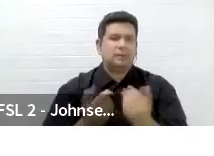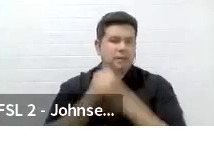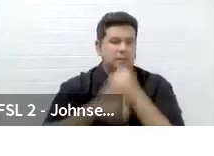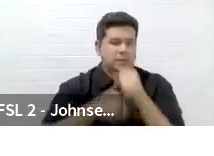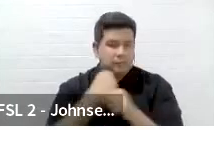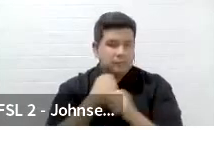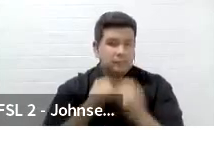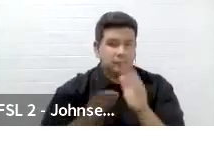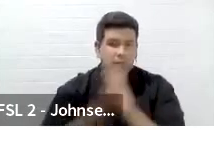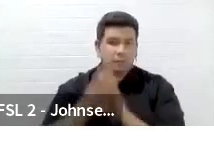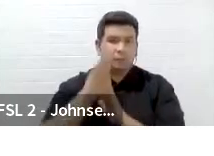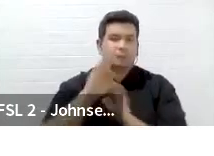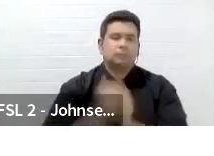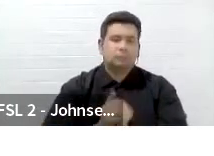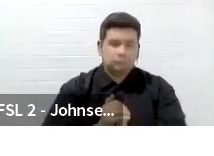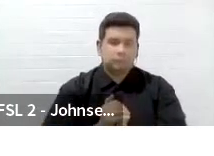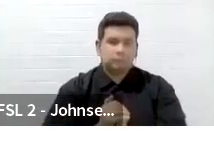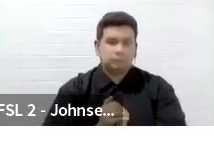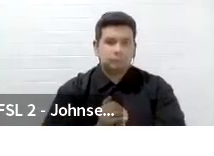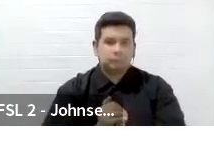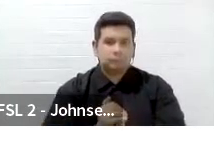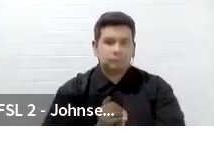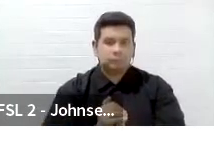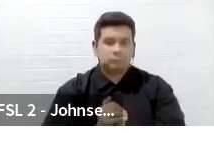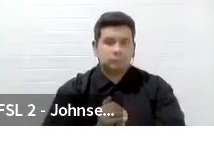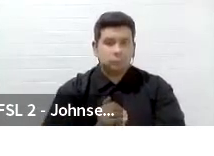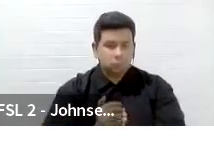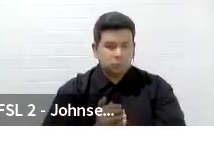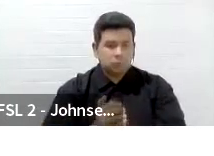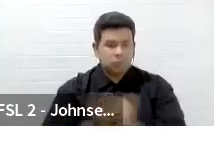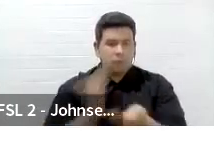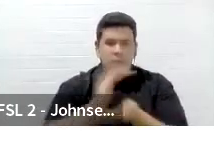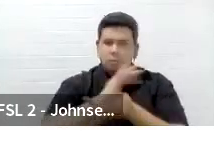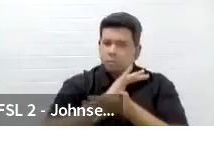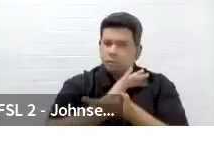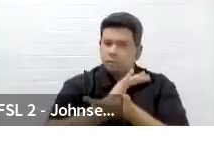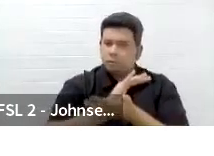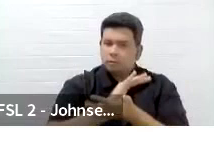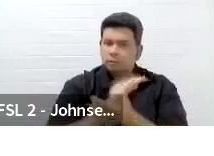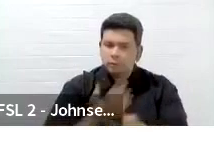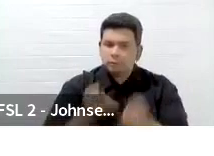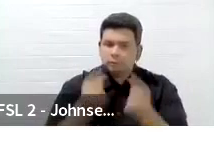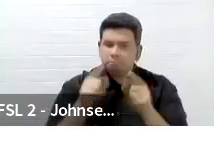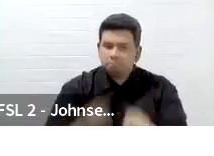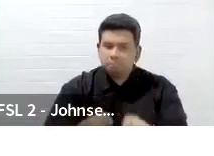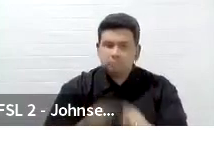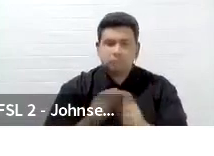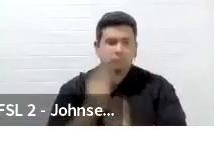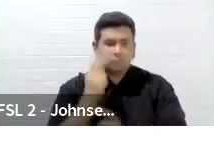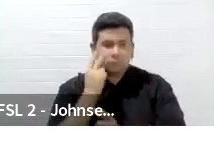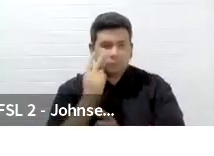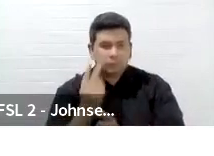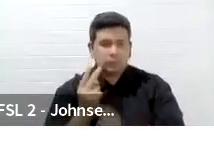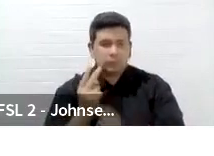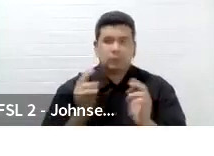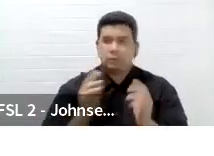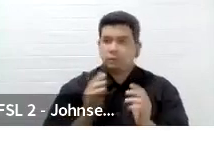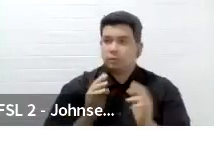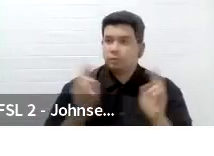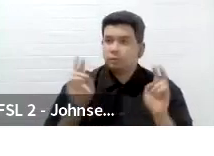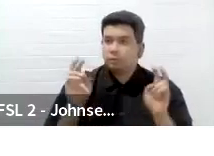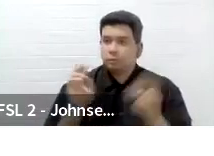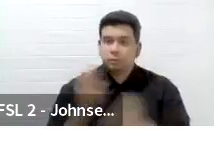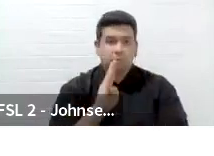The demographic fluctuations brought about by COVID-19 is not without precedent. We recall the baby boom after World War